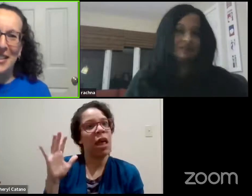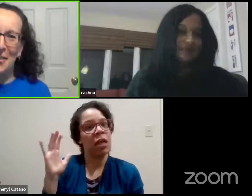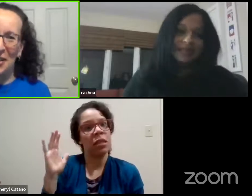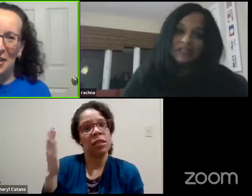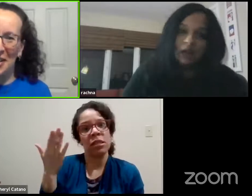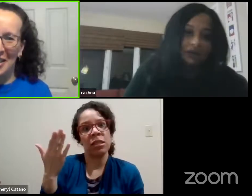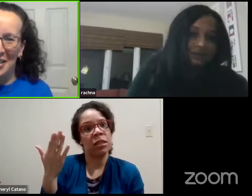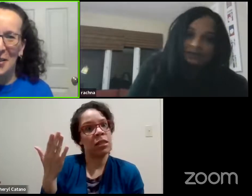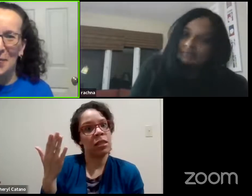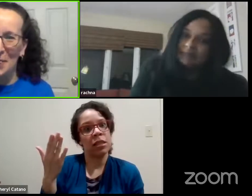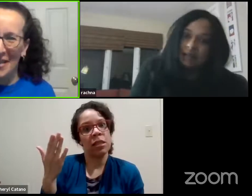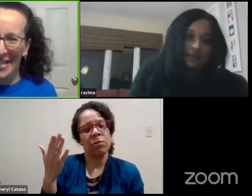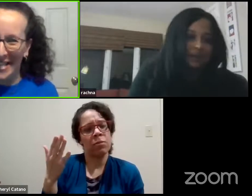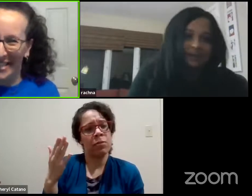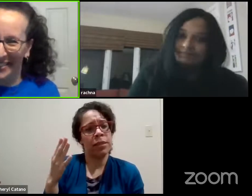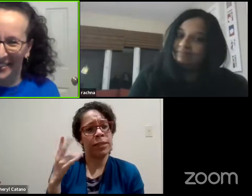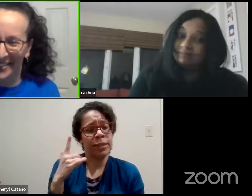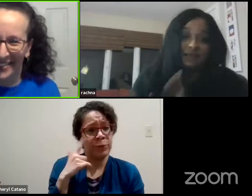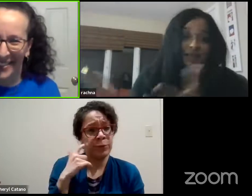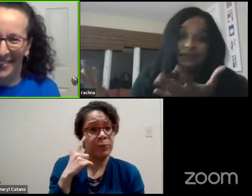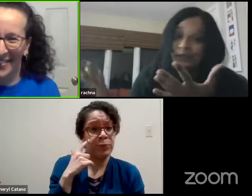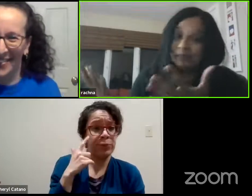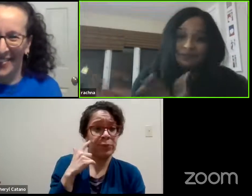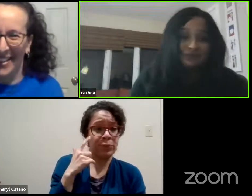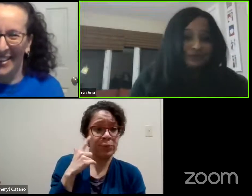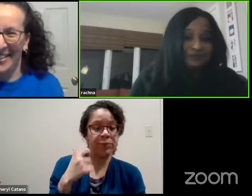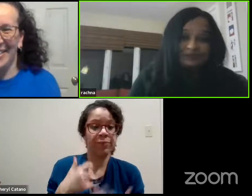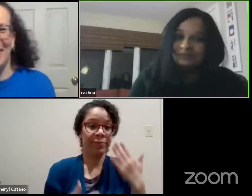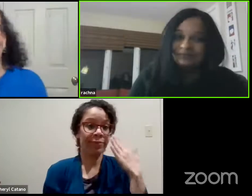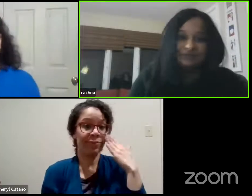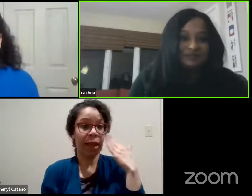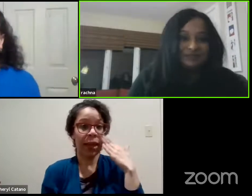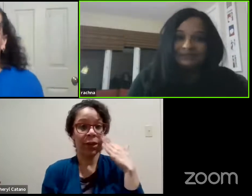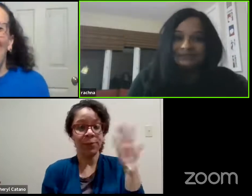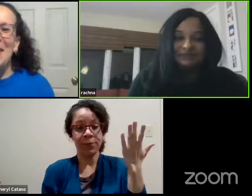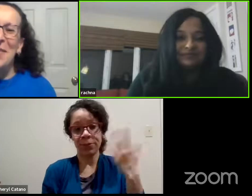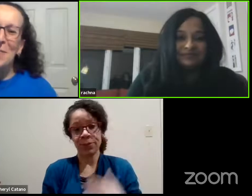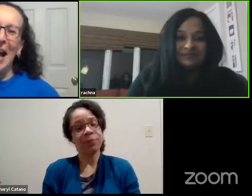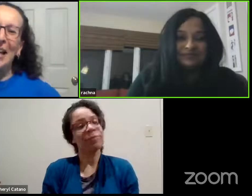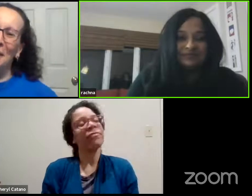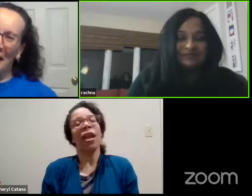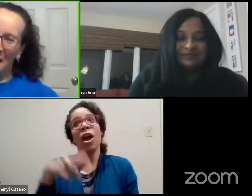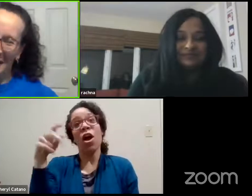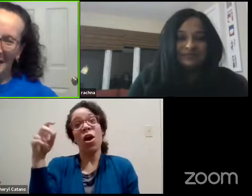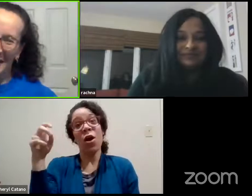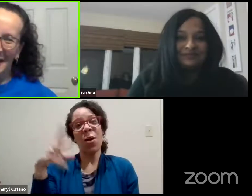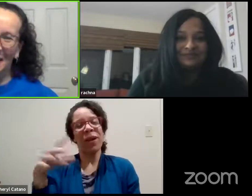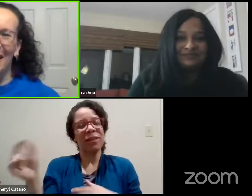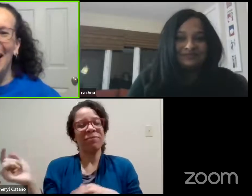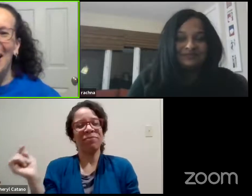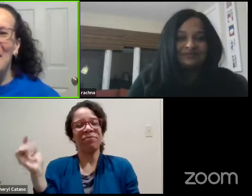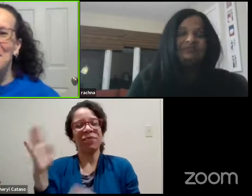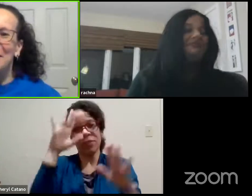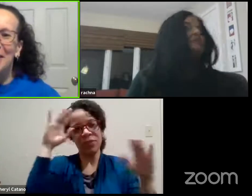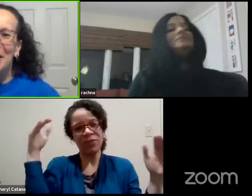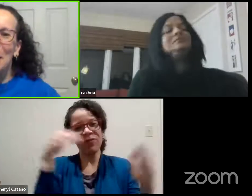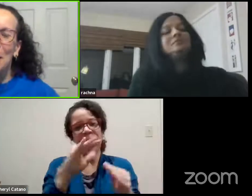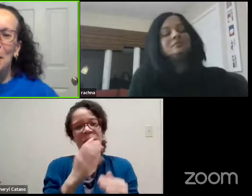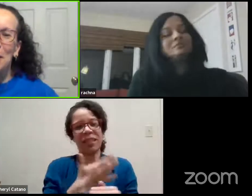awfully fishy to me. I know. All right. Back to our questions here.